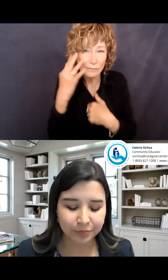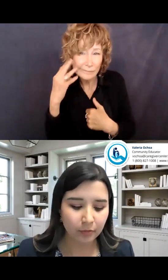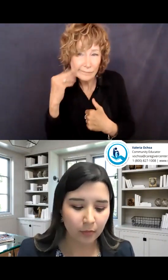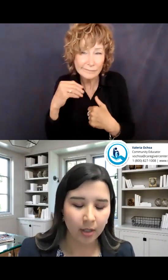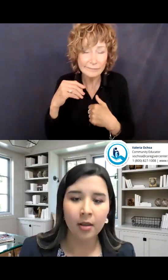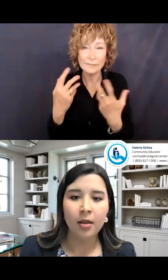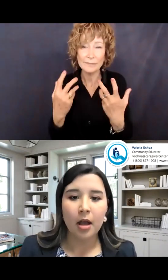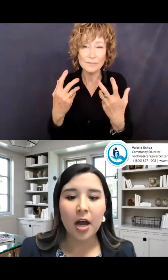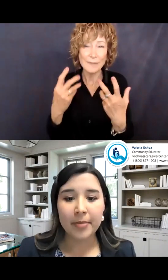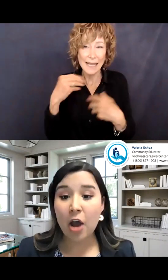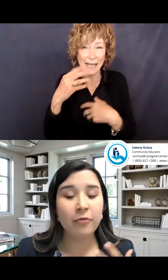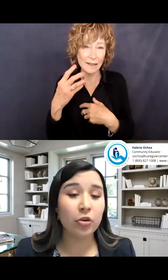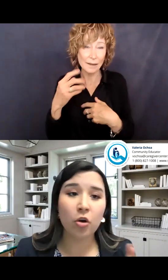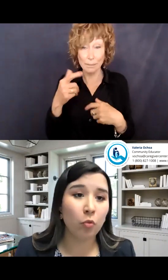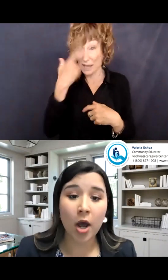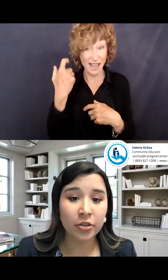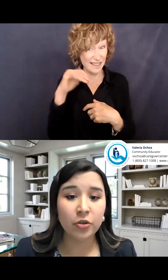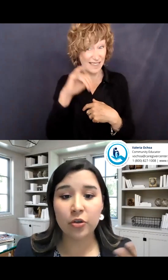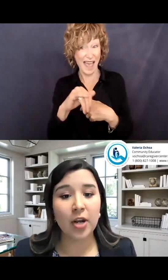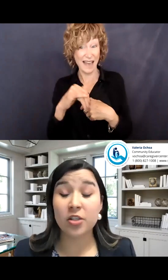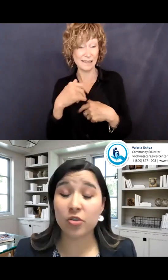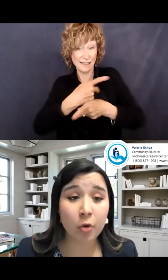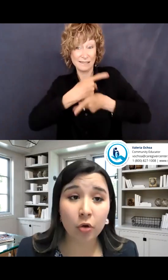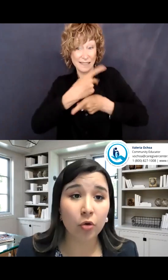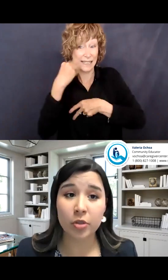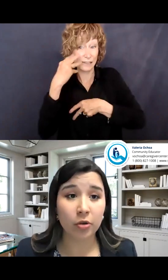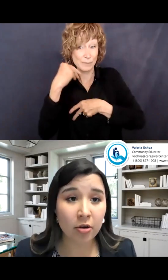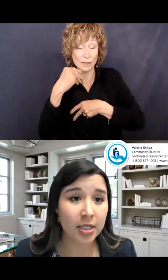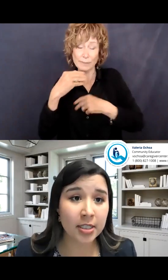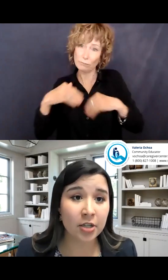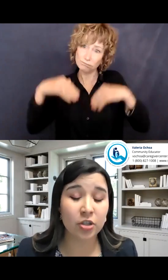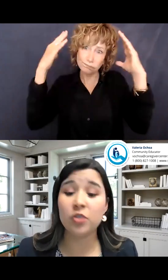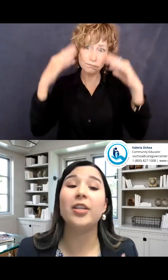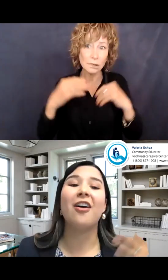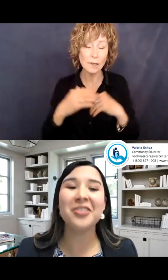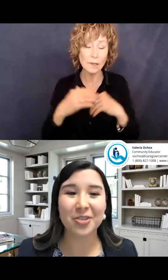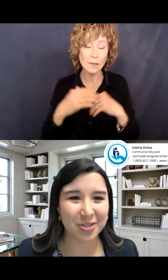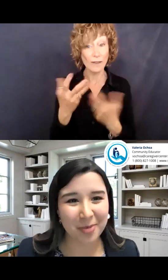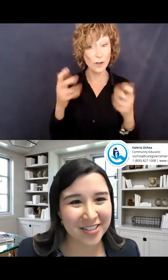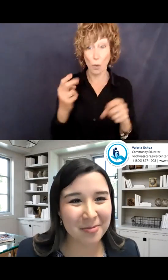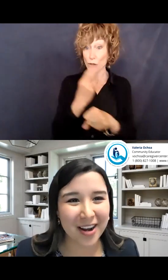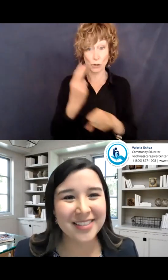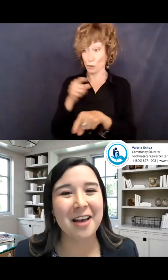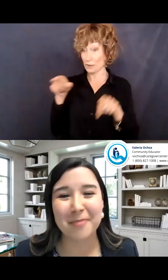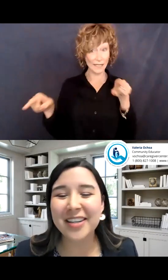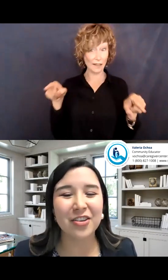overwhelming. Now, if you don't want to utilize our support groups or counseling sessions, we also, surprise, surprise, have many